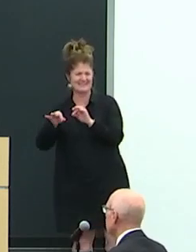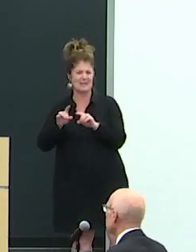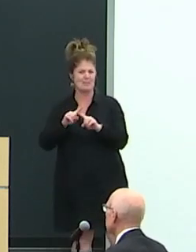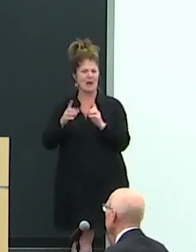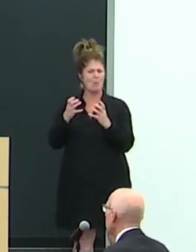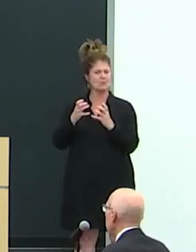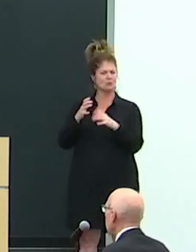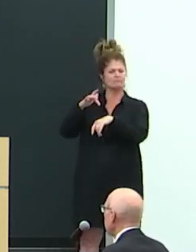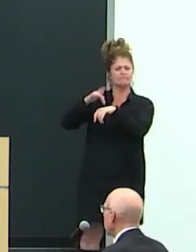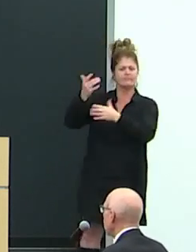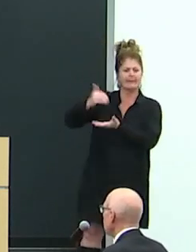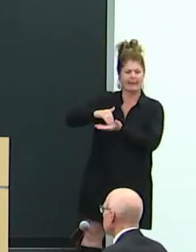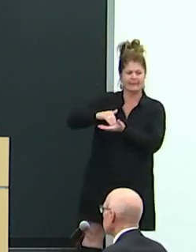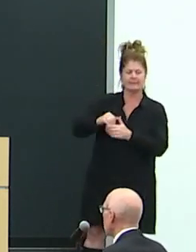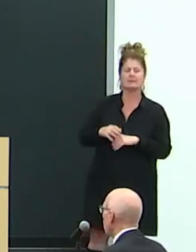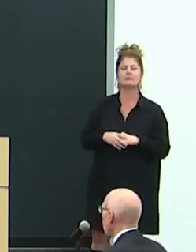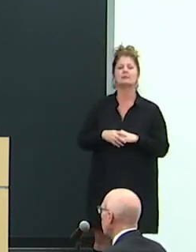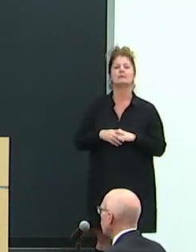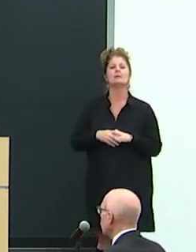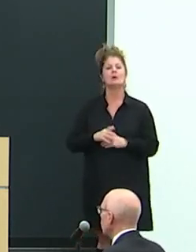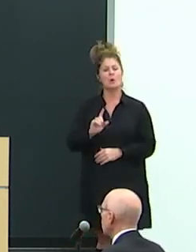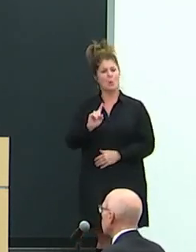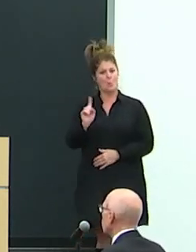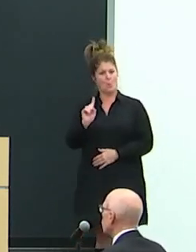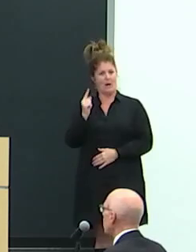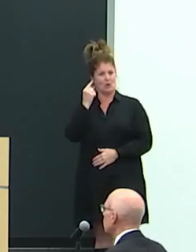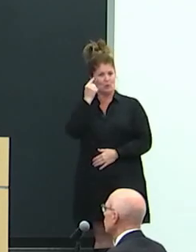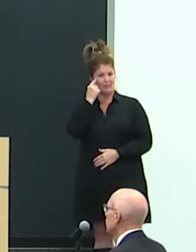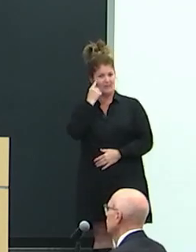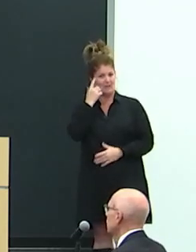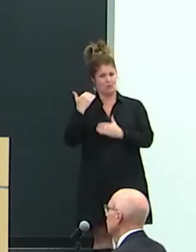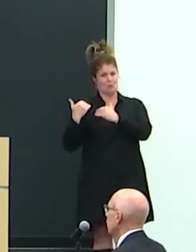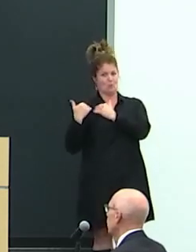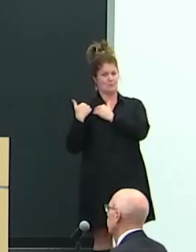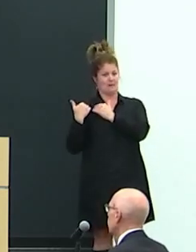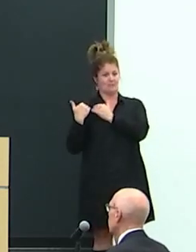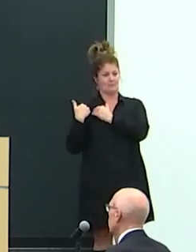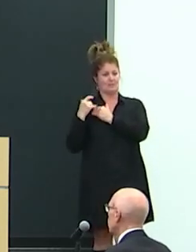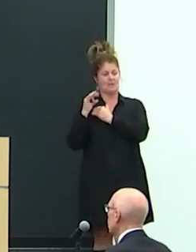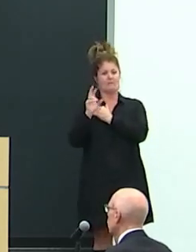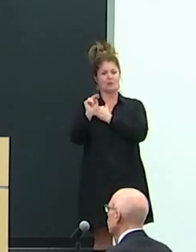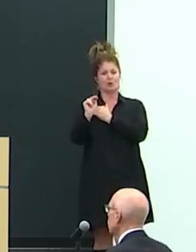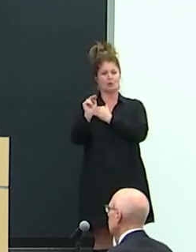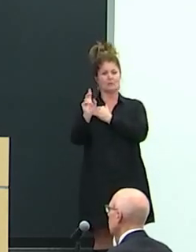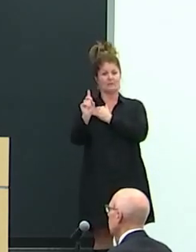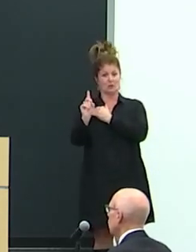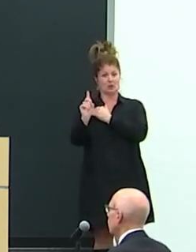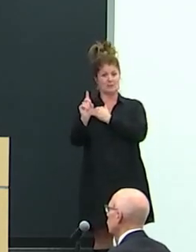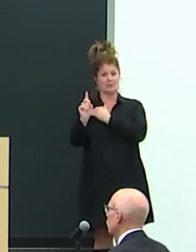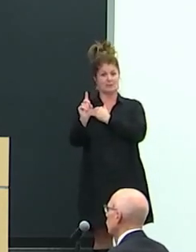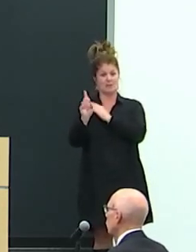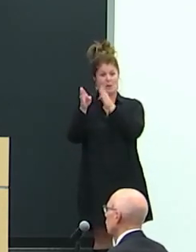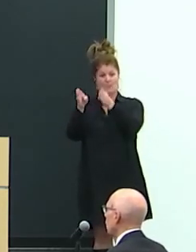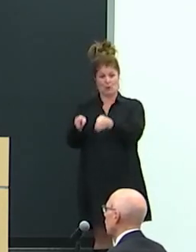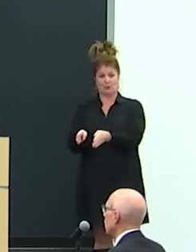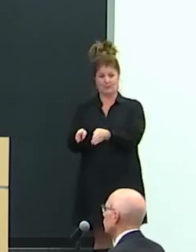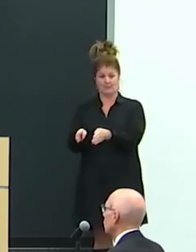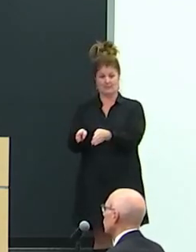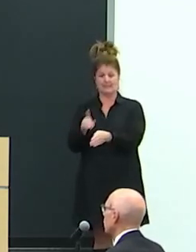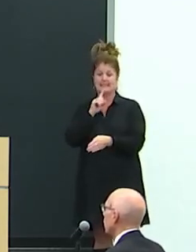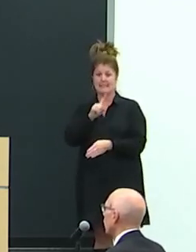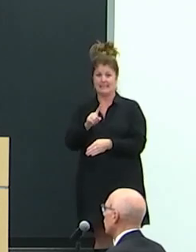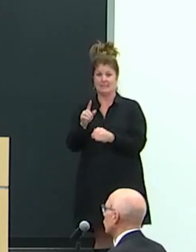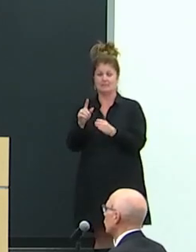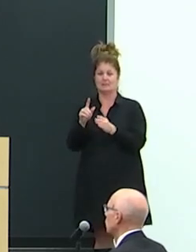kind of revisit it. And that is, where do you think the responsibility of the neurodiverse individual lies